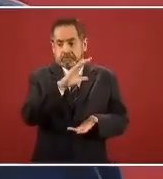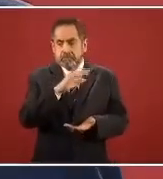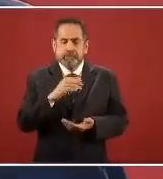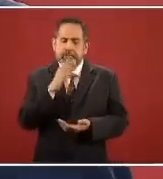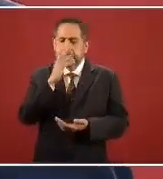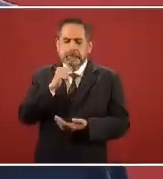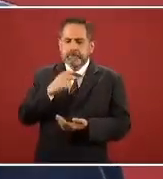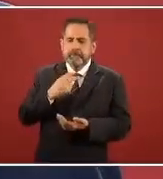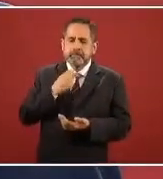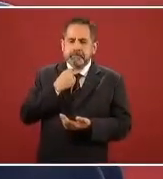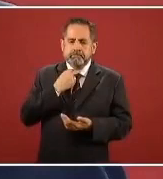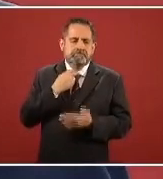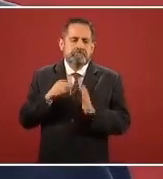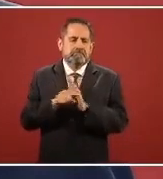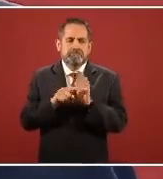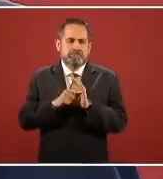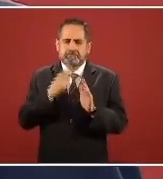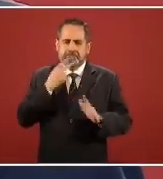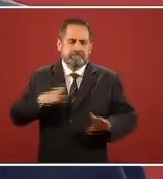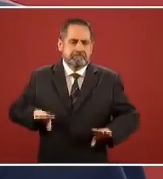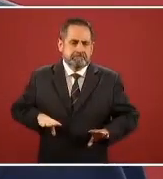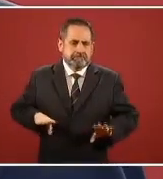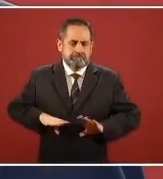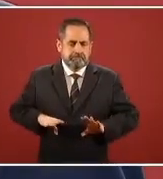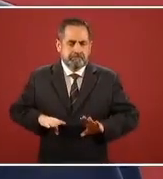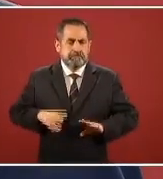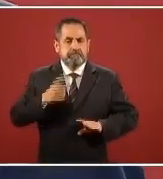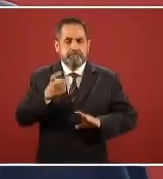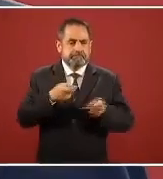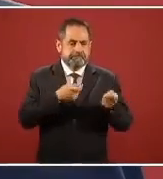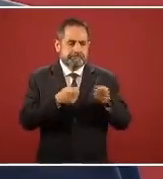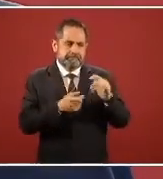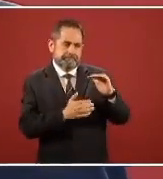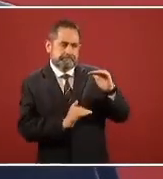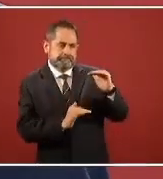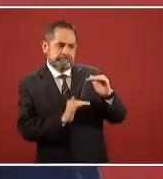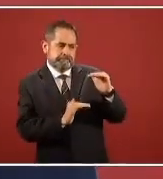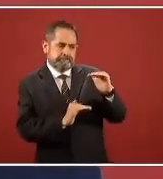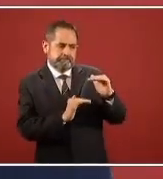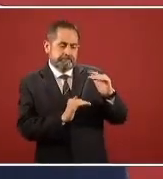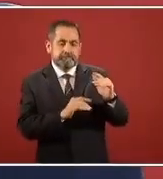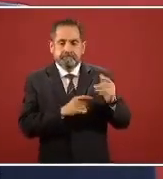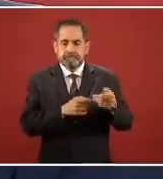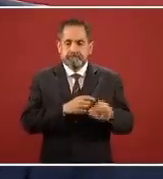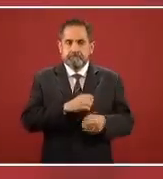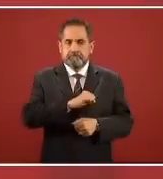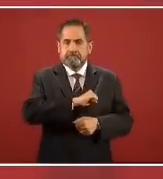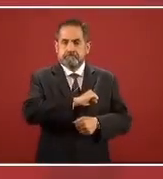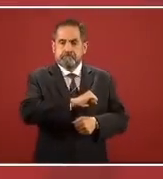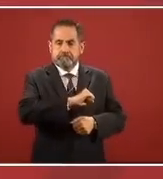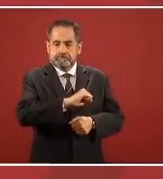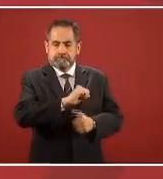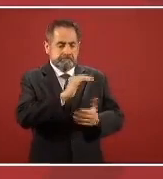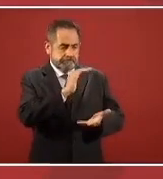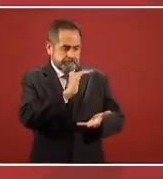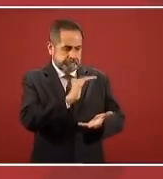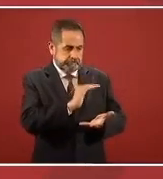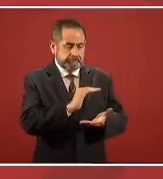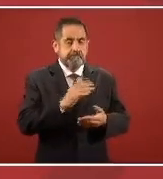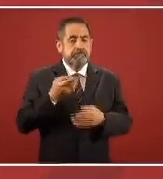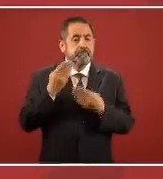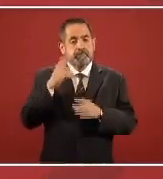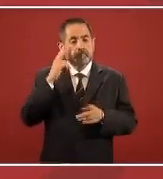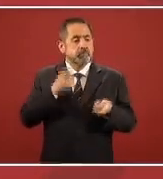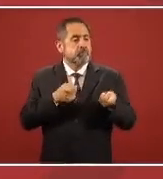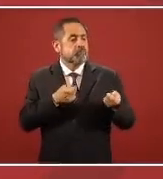inflation, eso es relativo. That is relative. Esa función del Banco de México es importantísima.